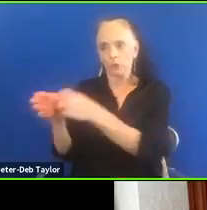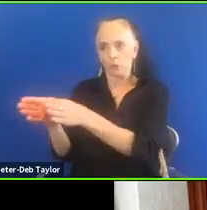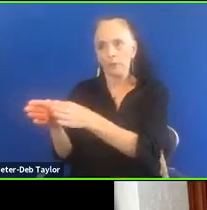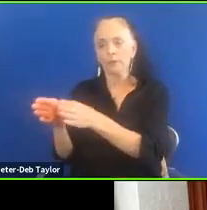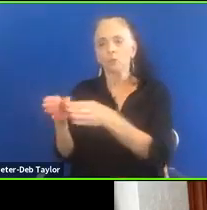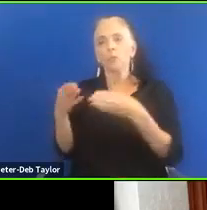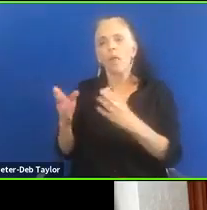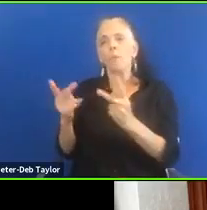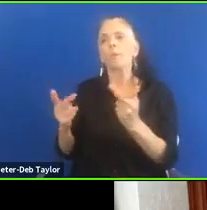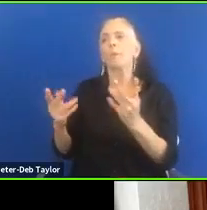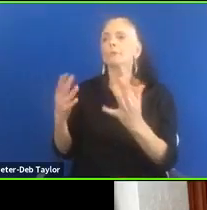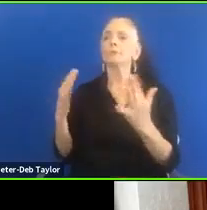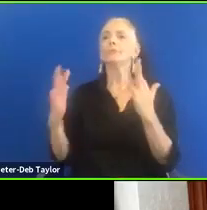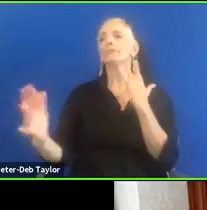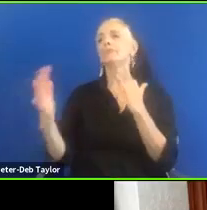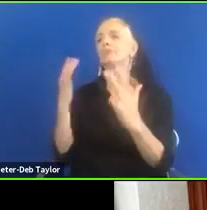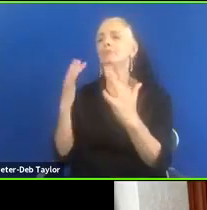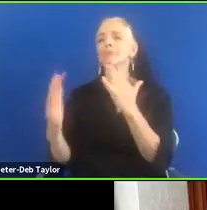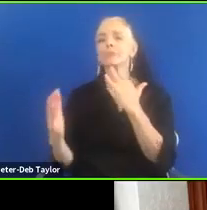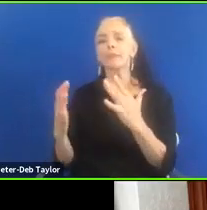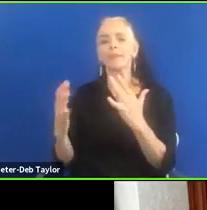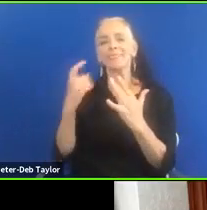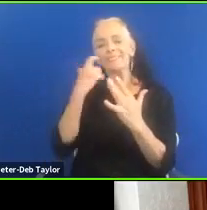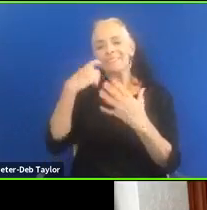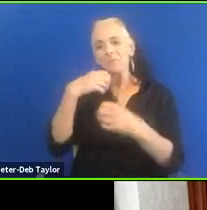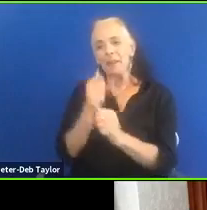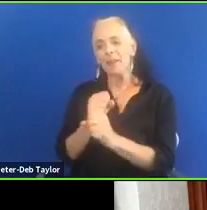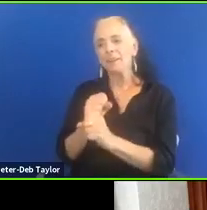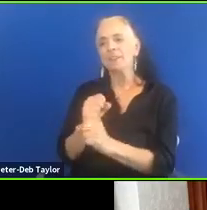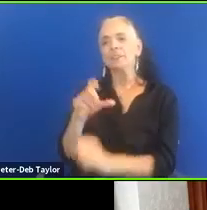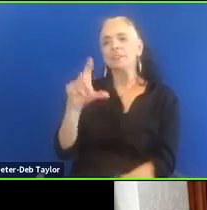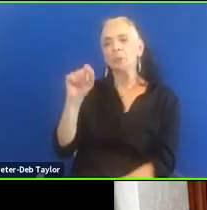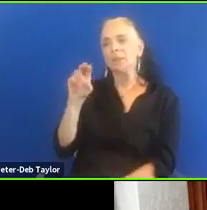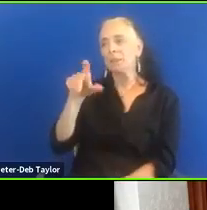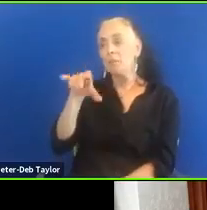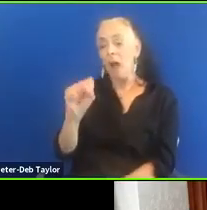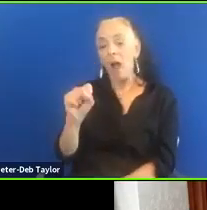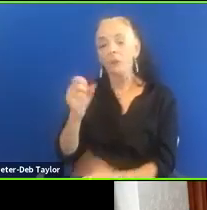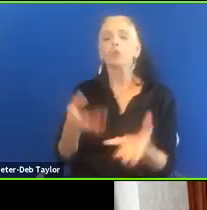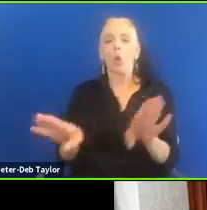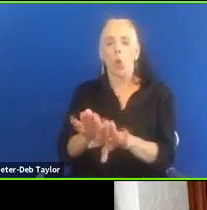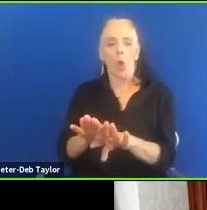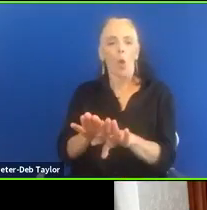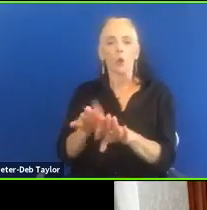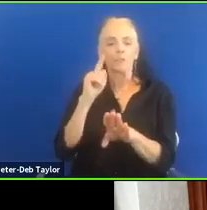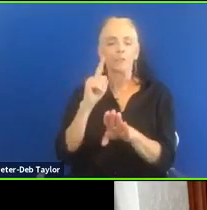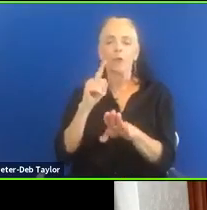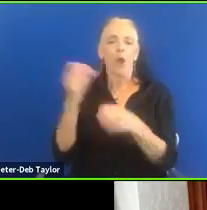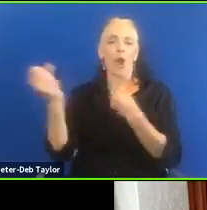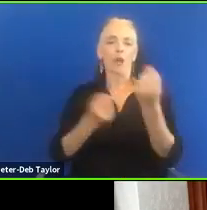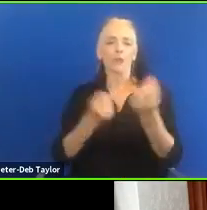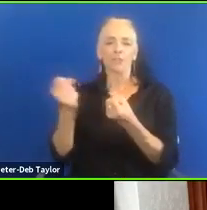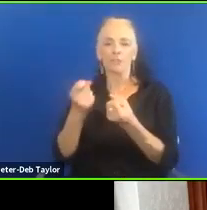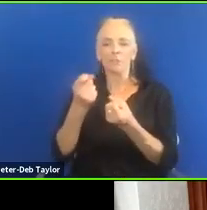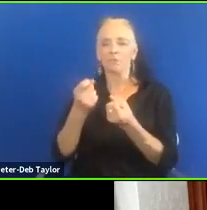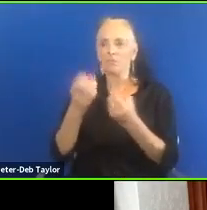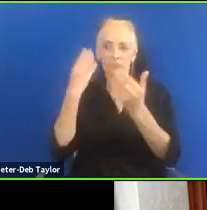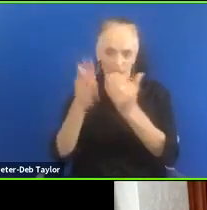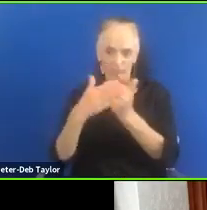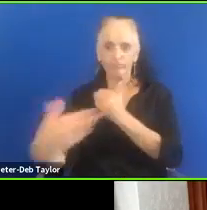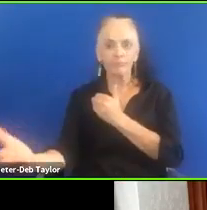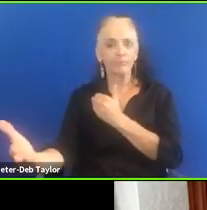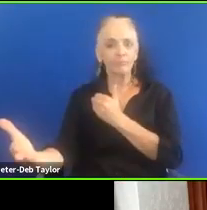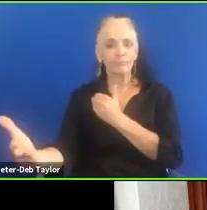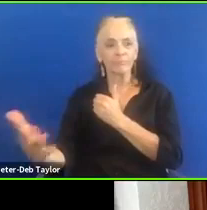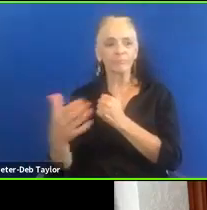of streets permanently closed to through traffic. I heard that some of the